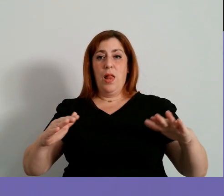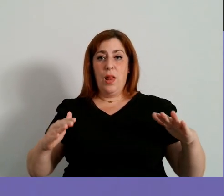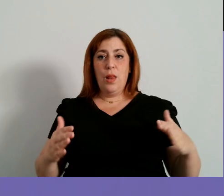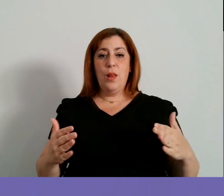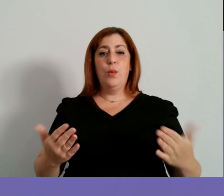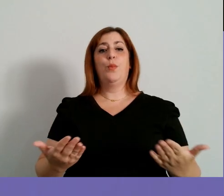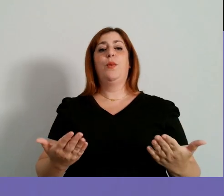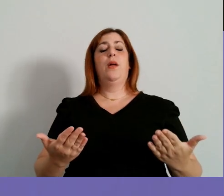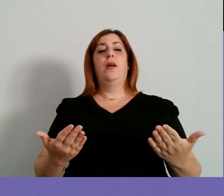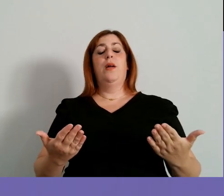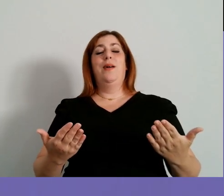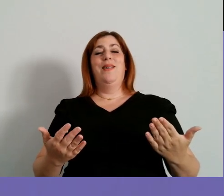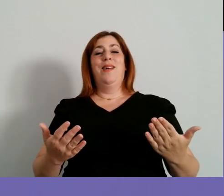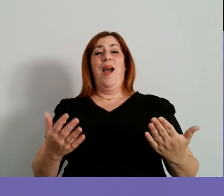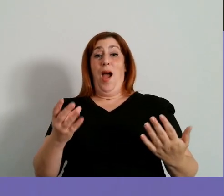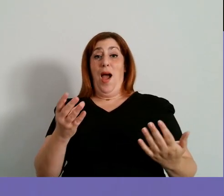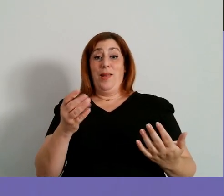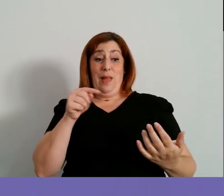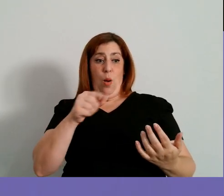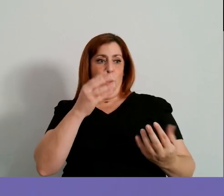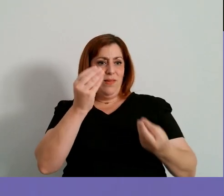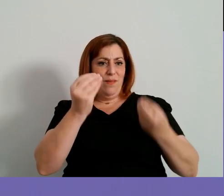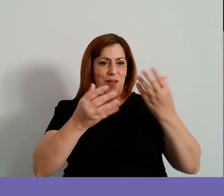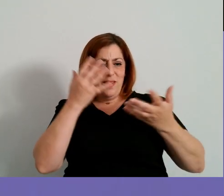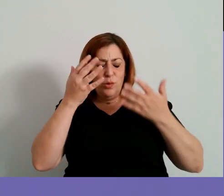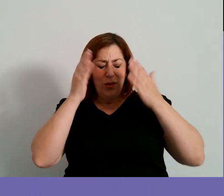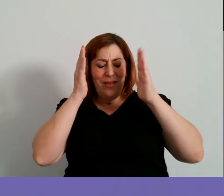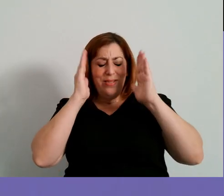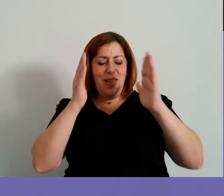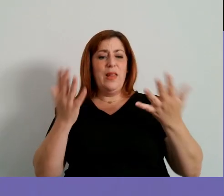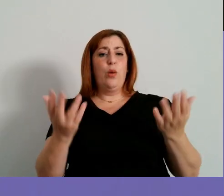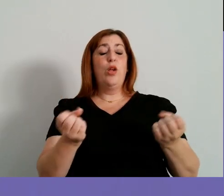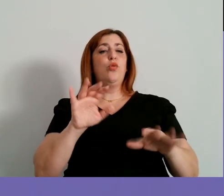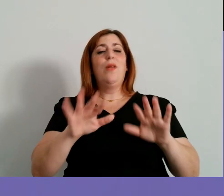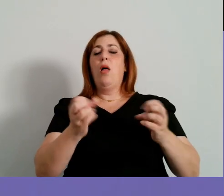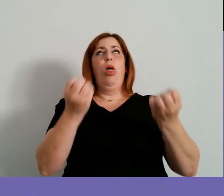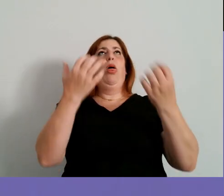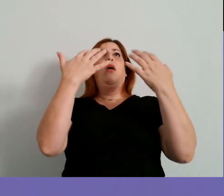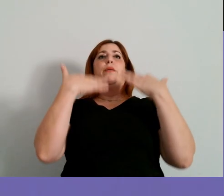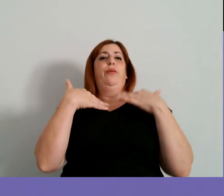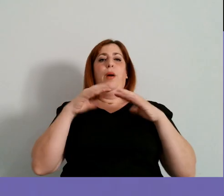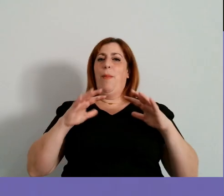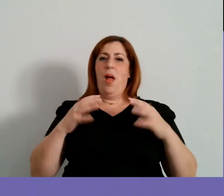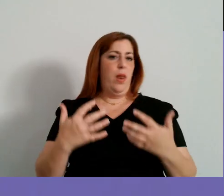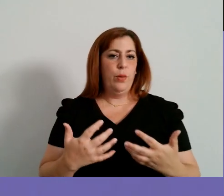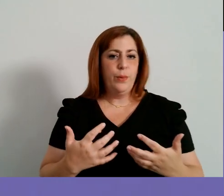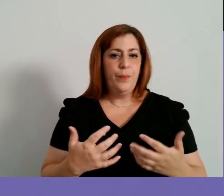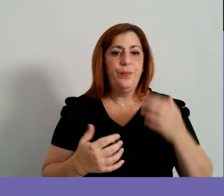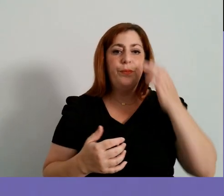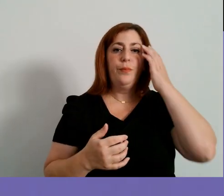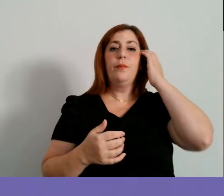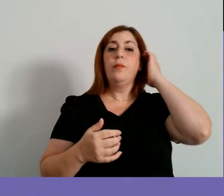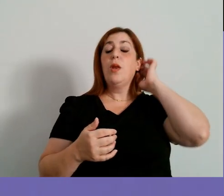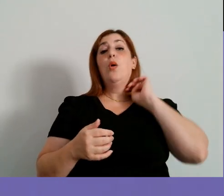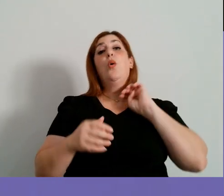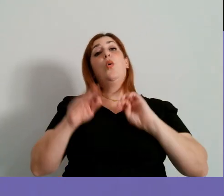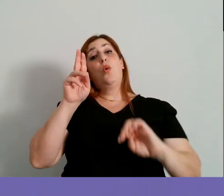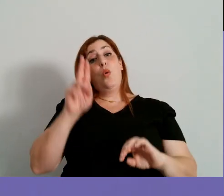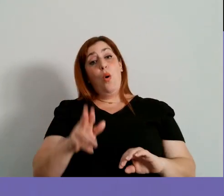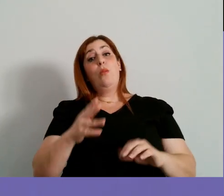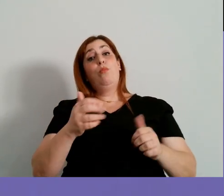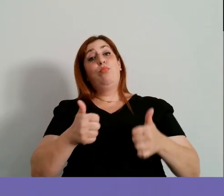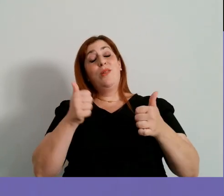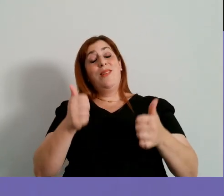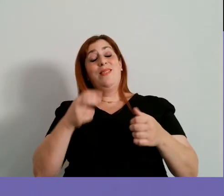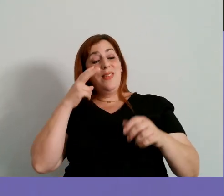this stuff, which might again lead to overwhelm and burnout. There's the accessibility features that you need to think about, not